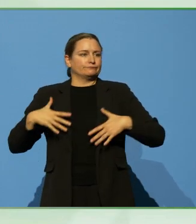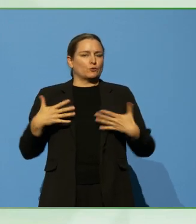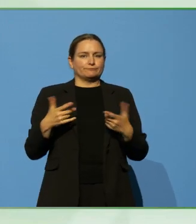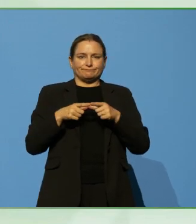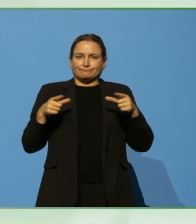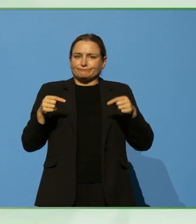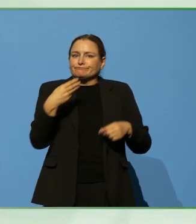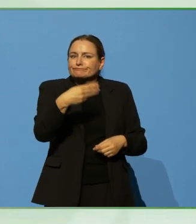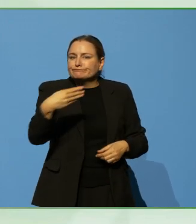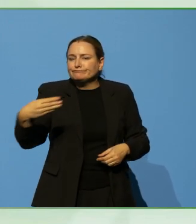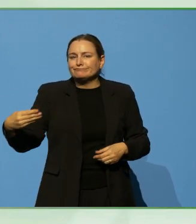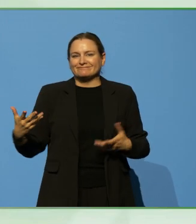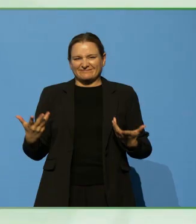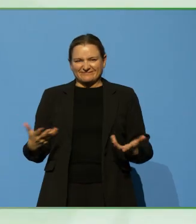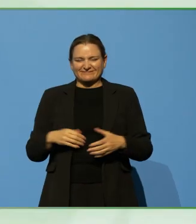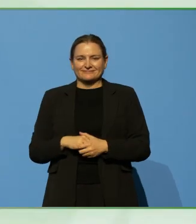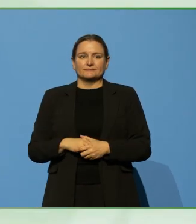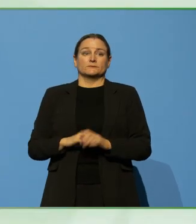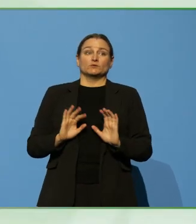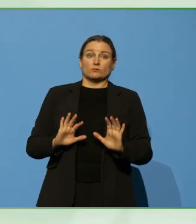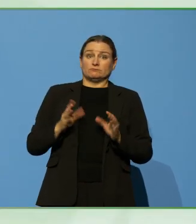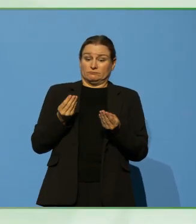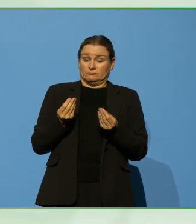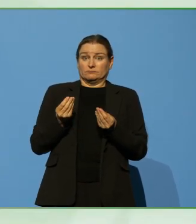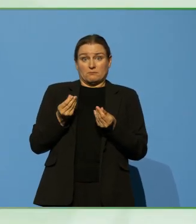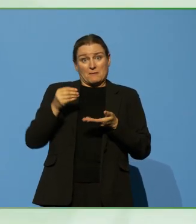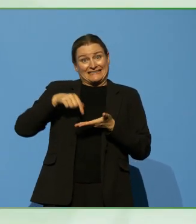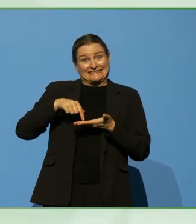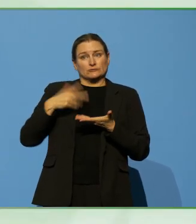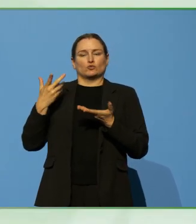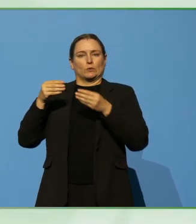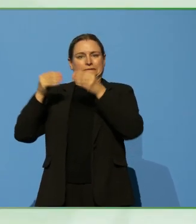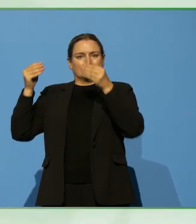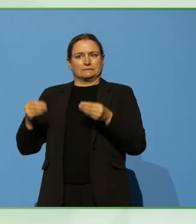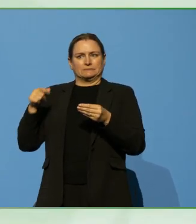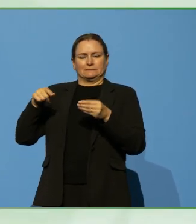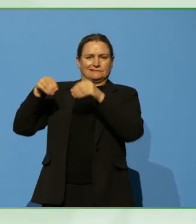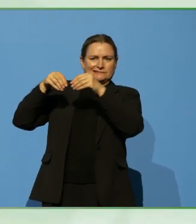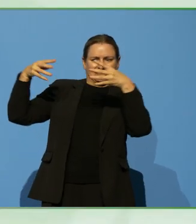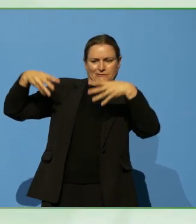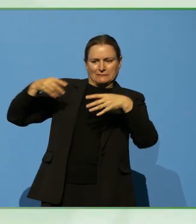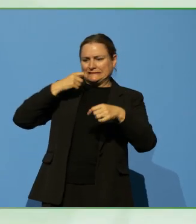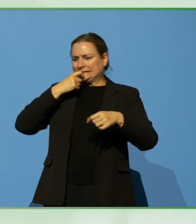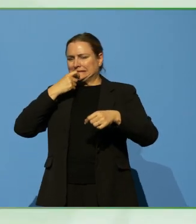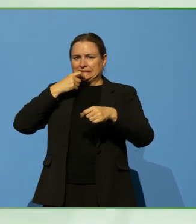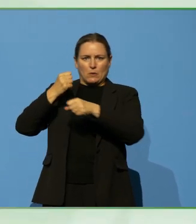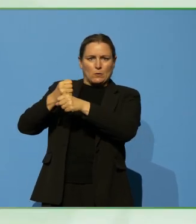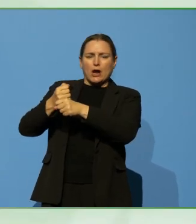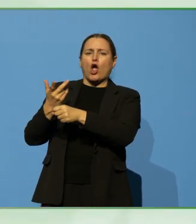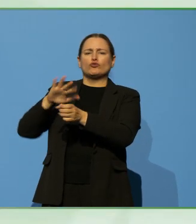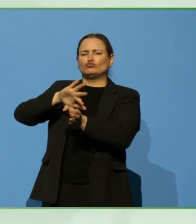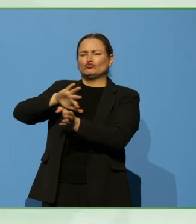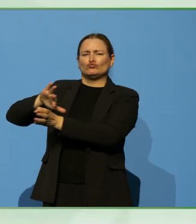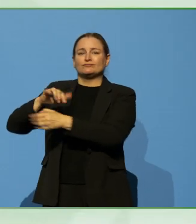technical infrastructure and the way that money services and systems work. Fundamentally, this is about people. And